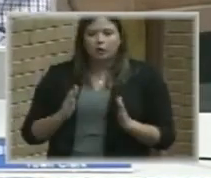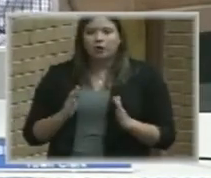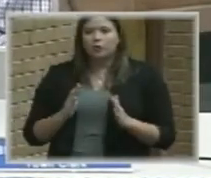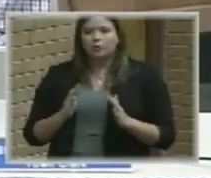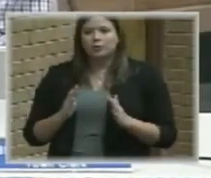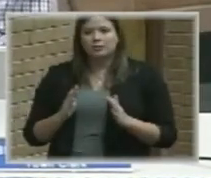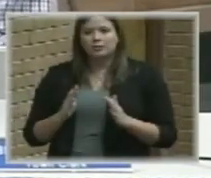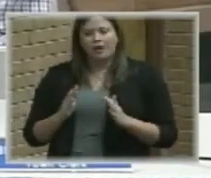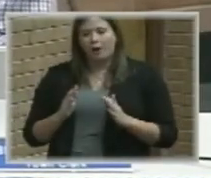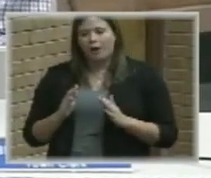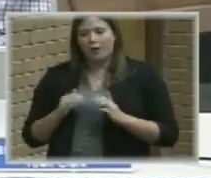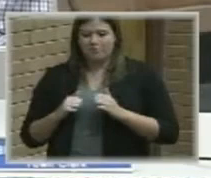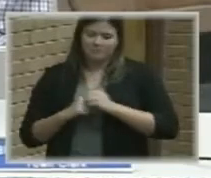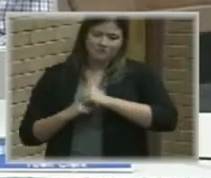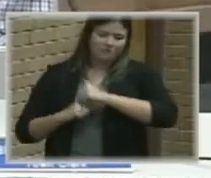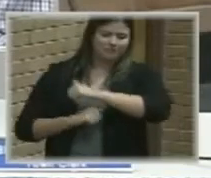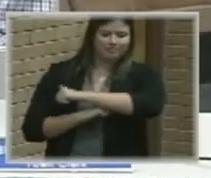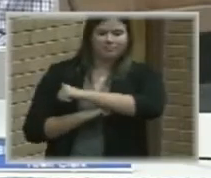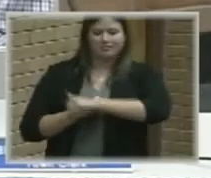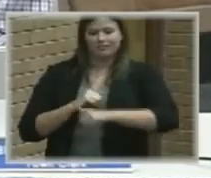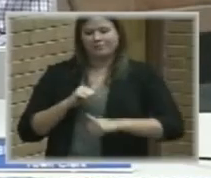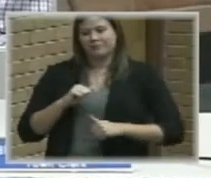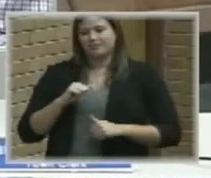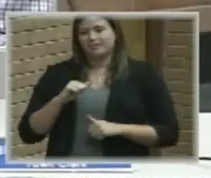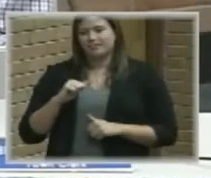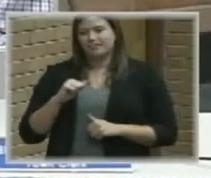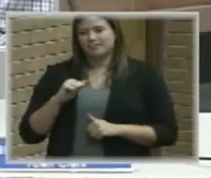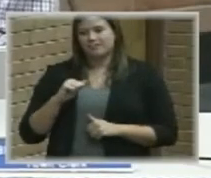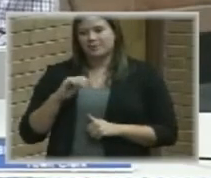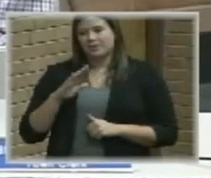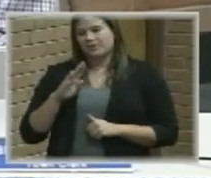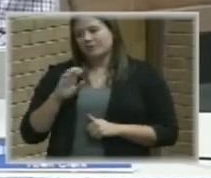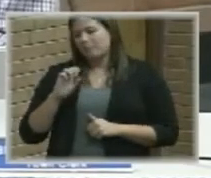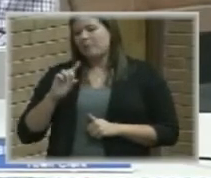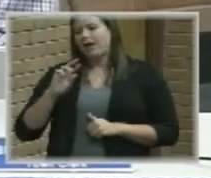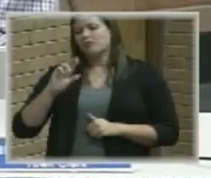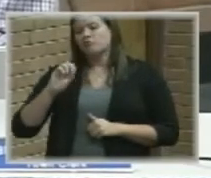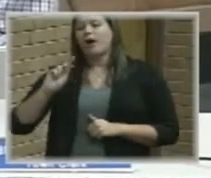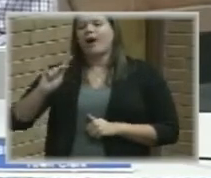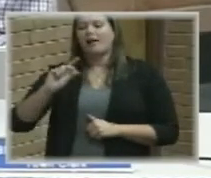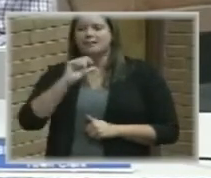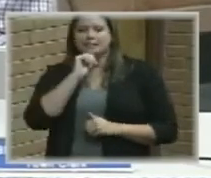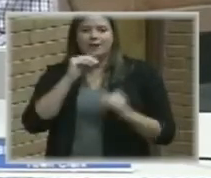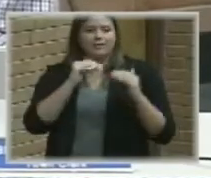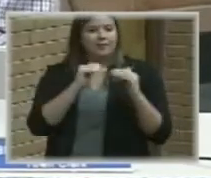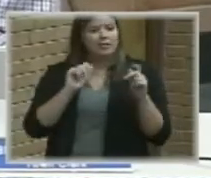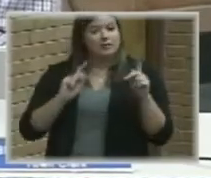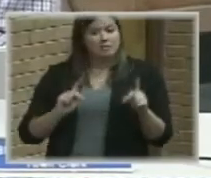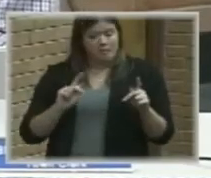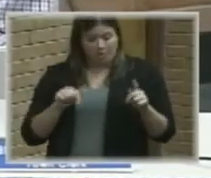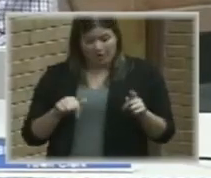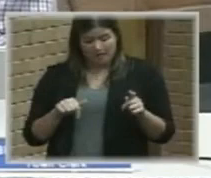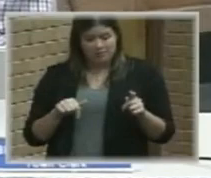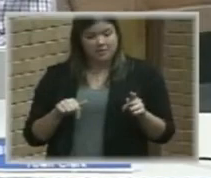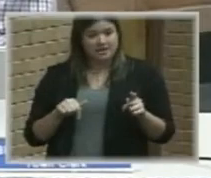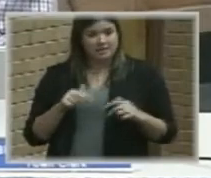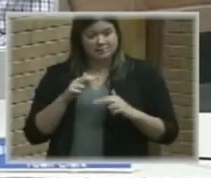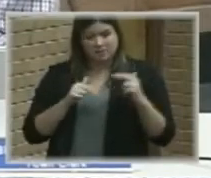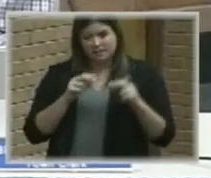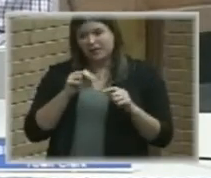very unfair. The folks that are in this building and down the street at Highway and